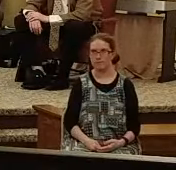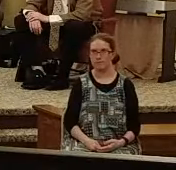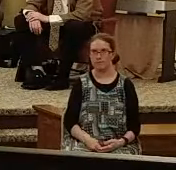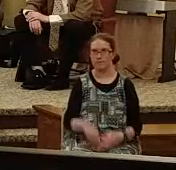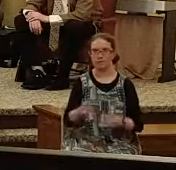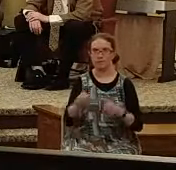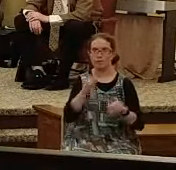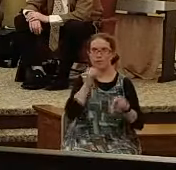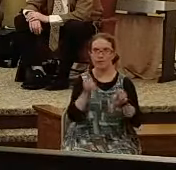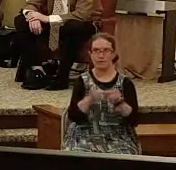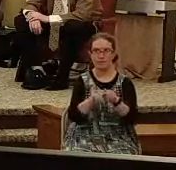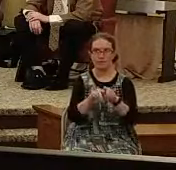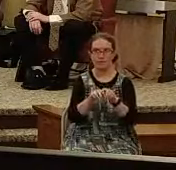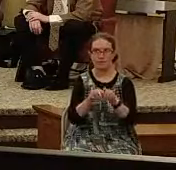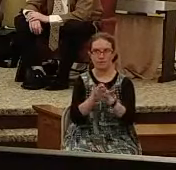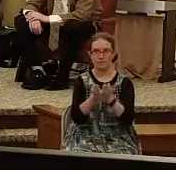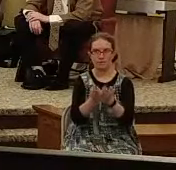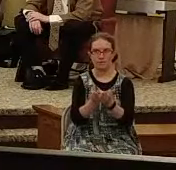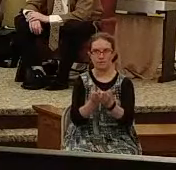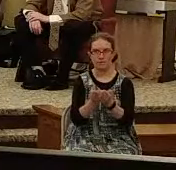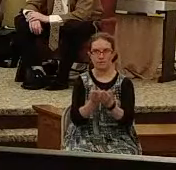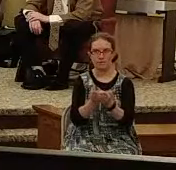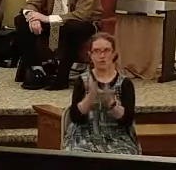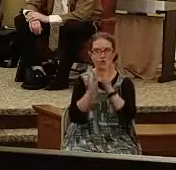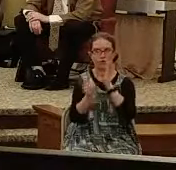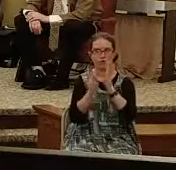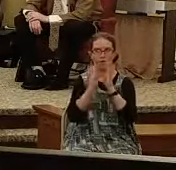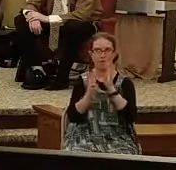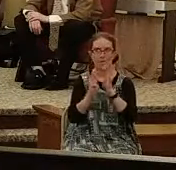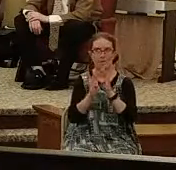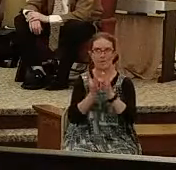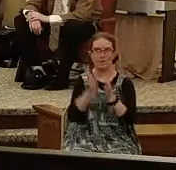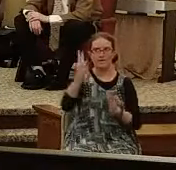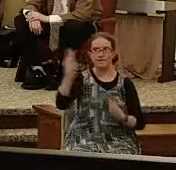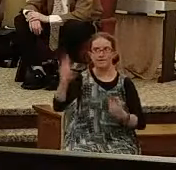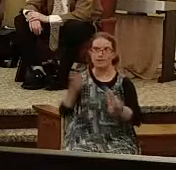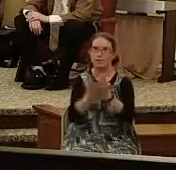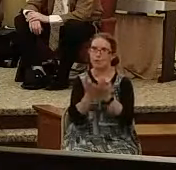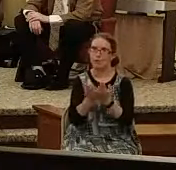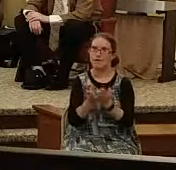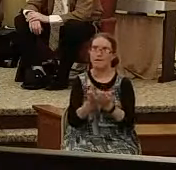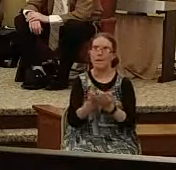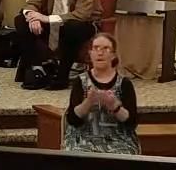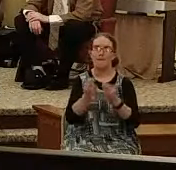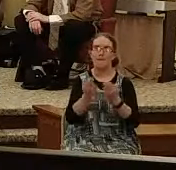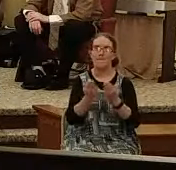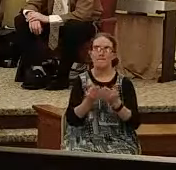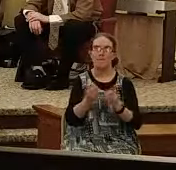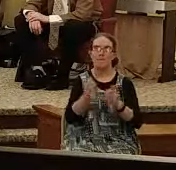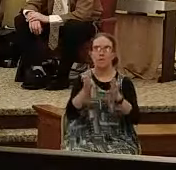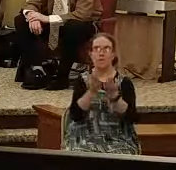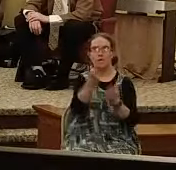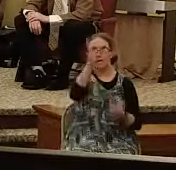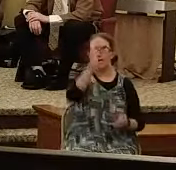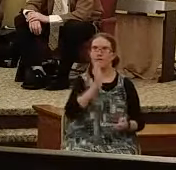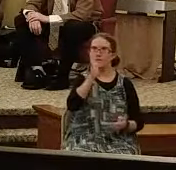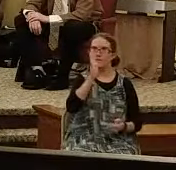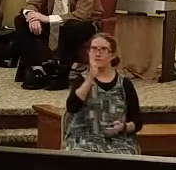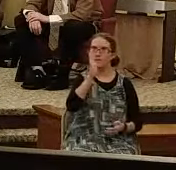have to compare you with the books. But the books is talking about the Bible, the 66 books of the Bible, the Word of God.